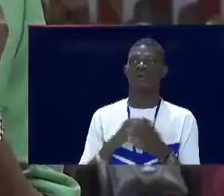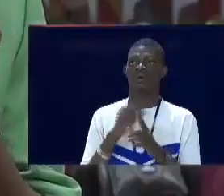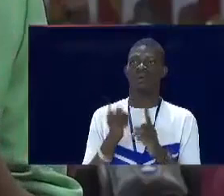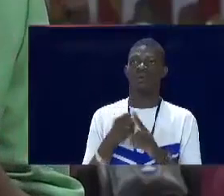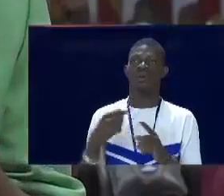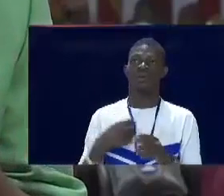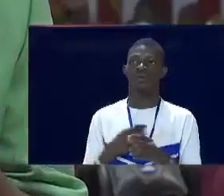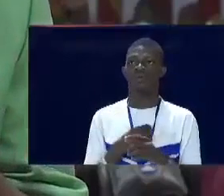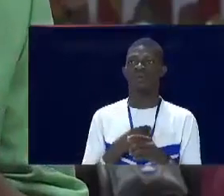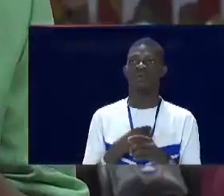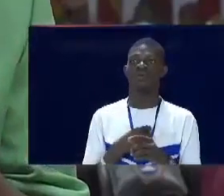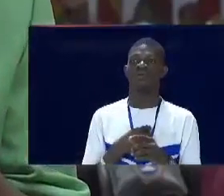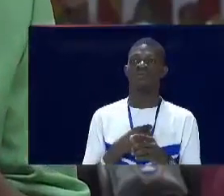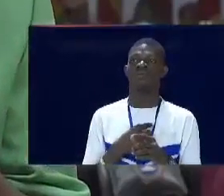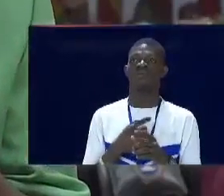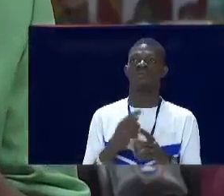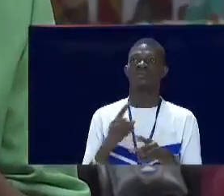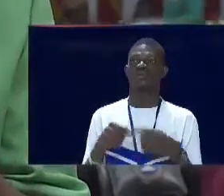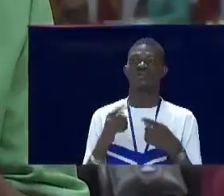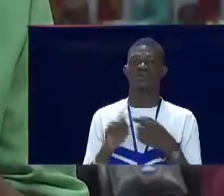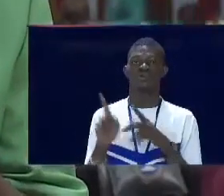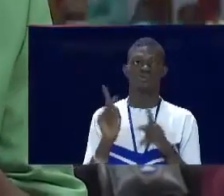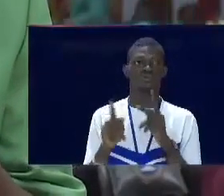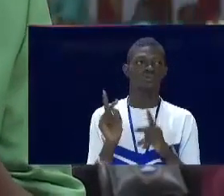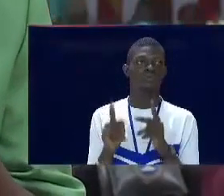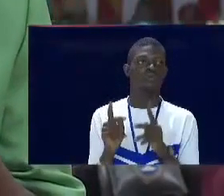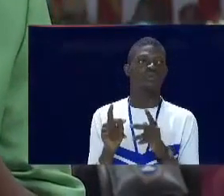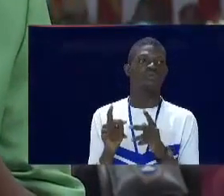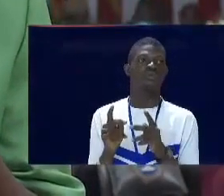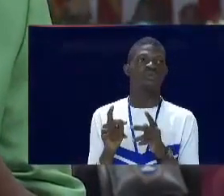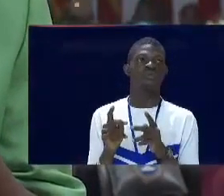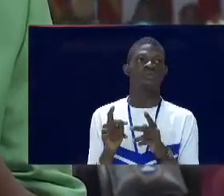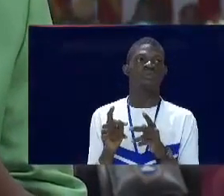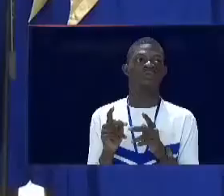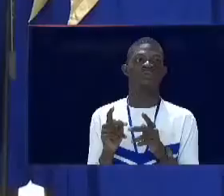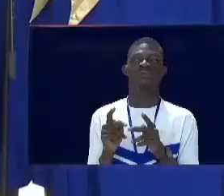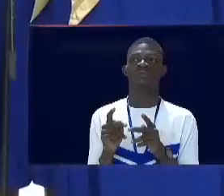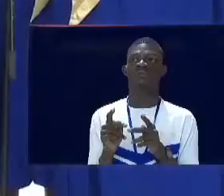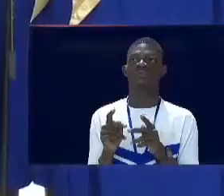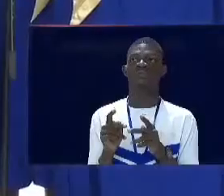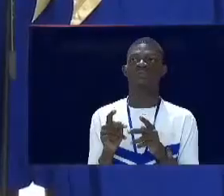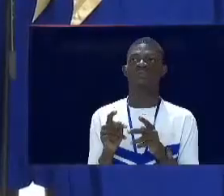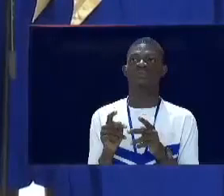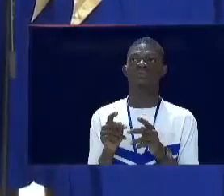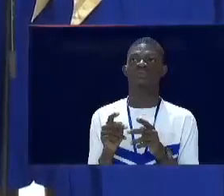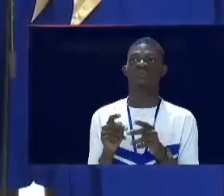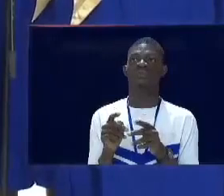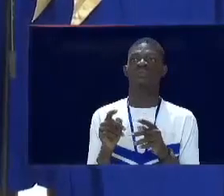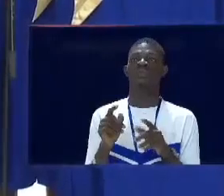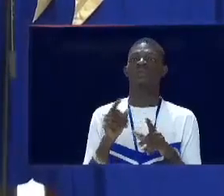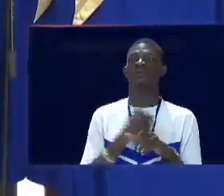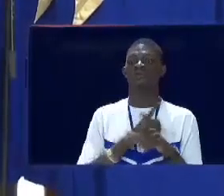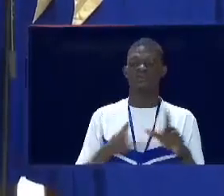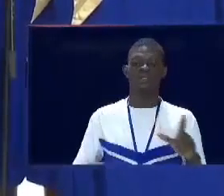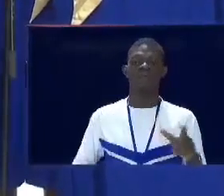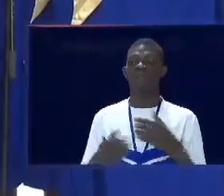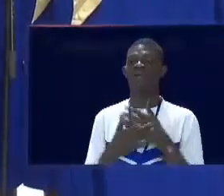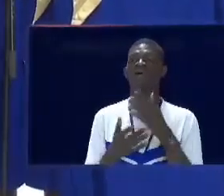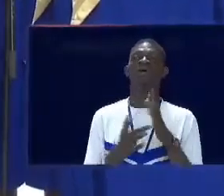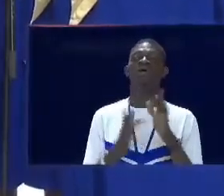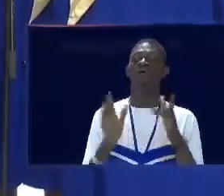to the people to my left. The blood of Jesus,